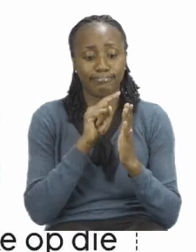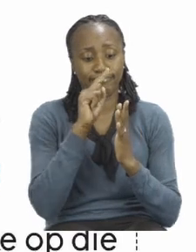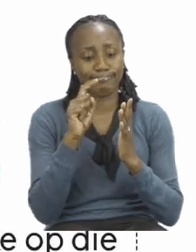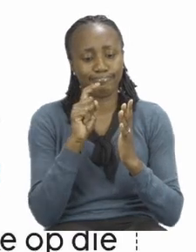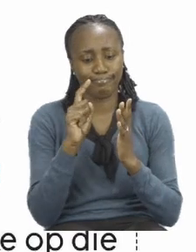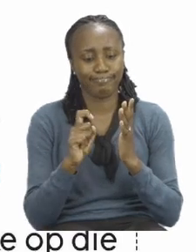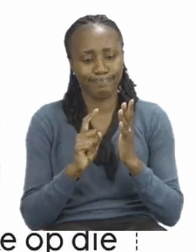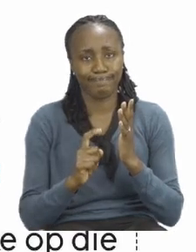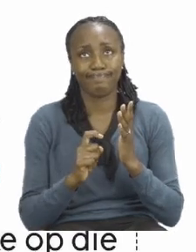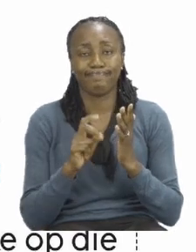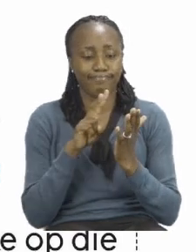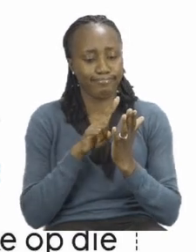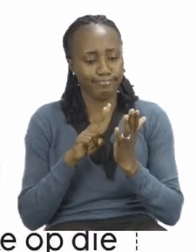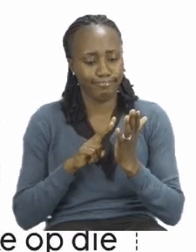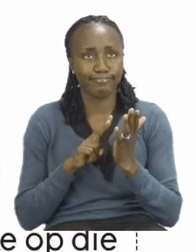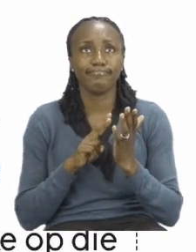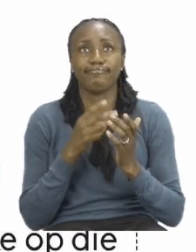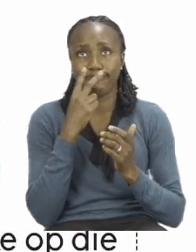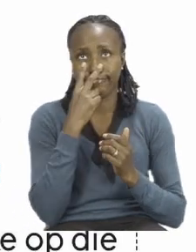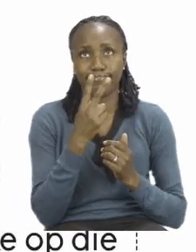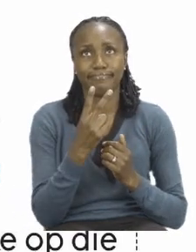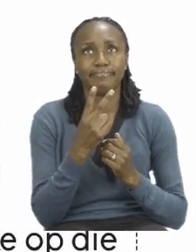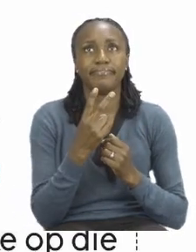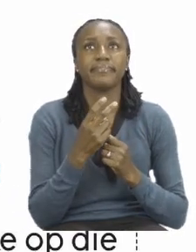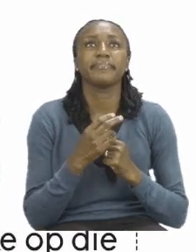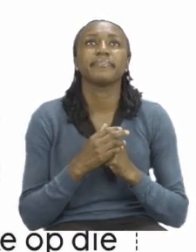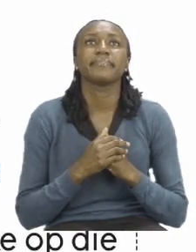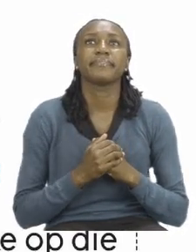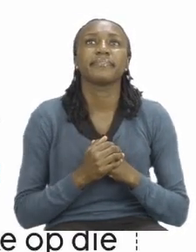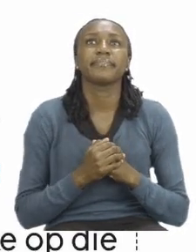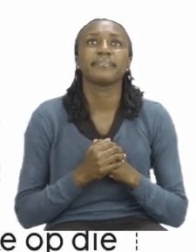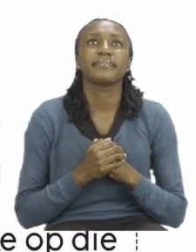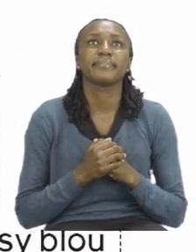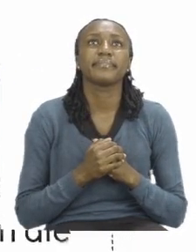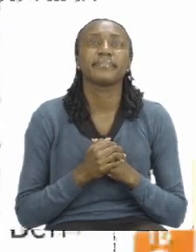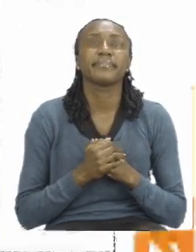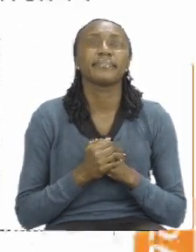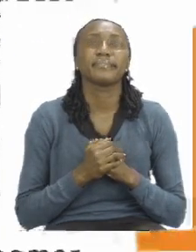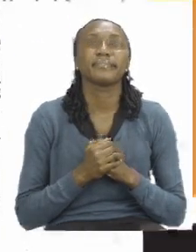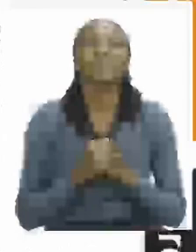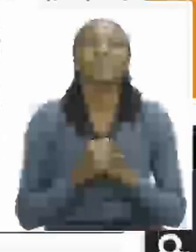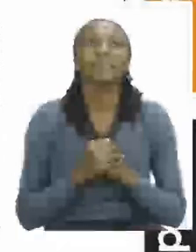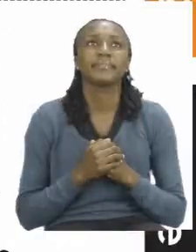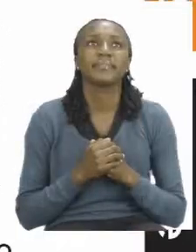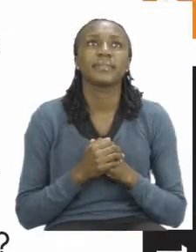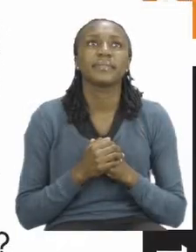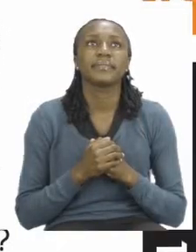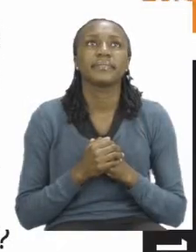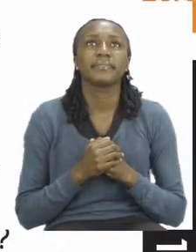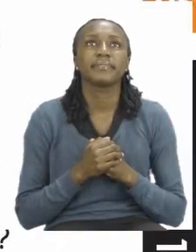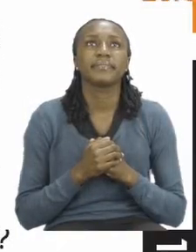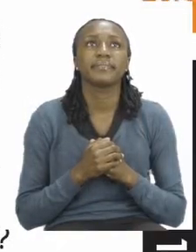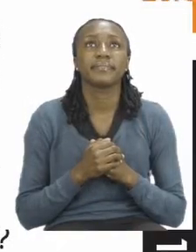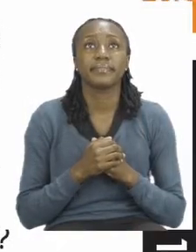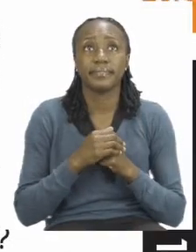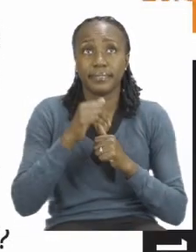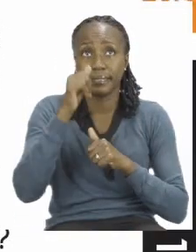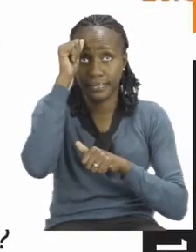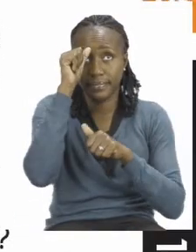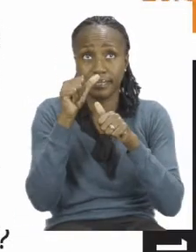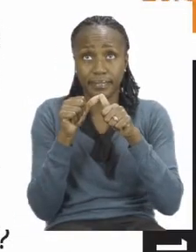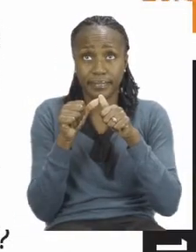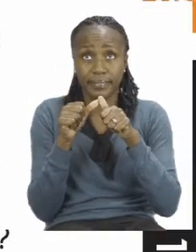So let's take a look at our questions and see what they are saying. Remember, we read